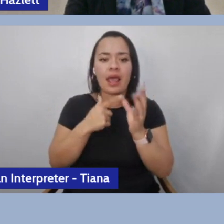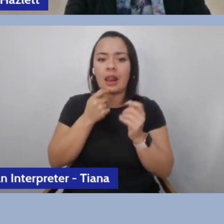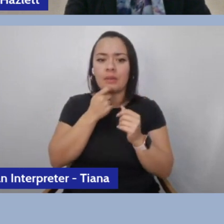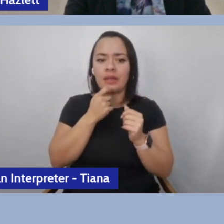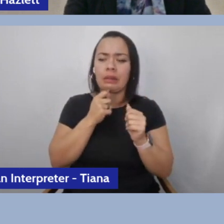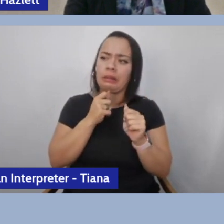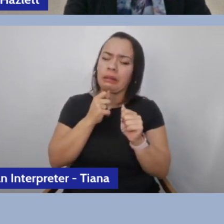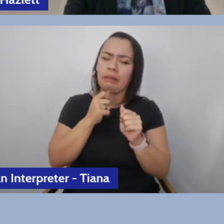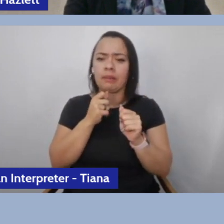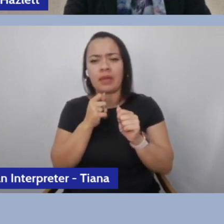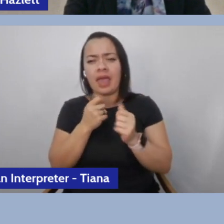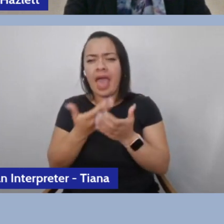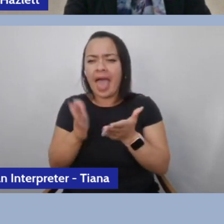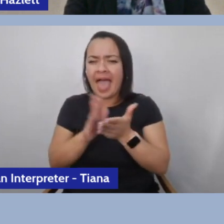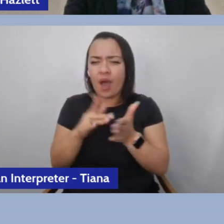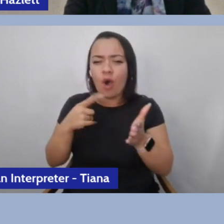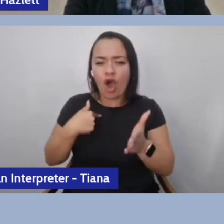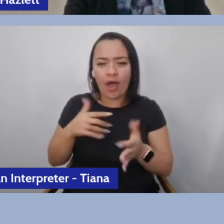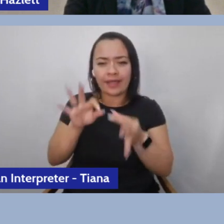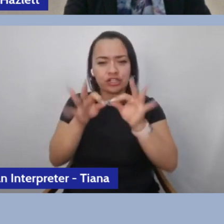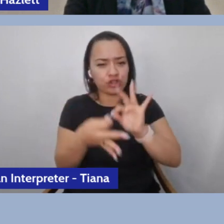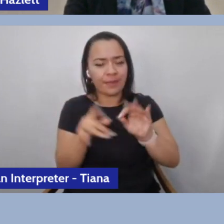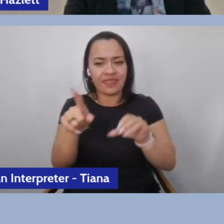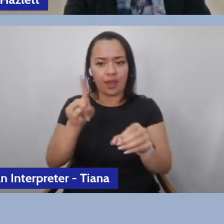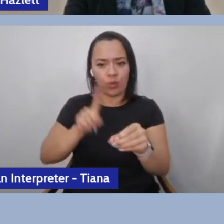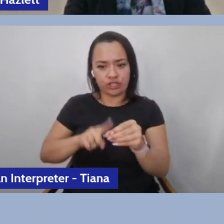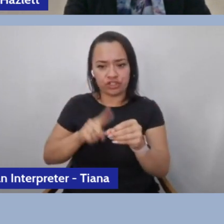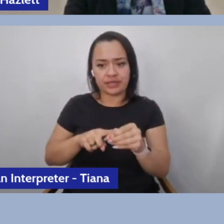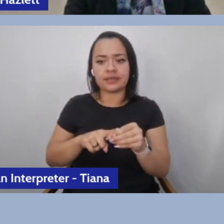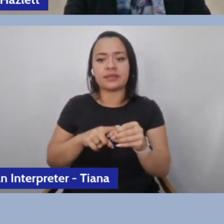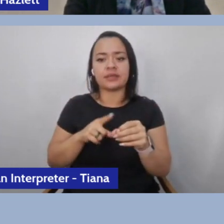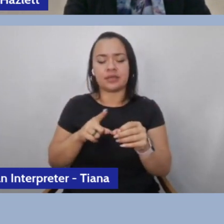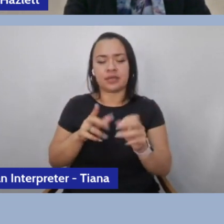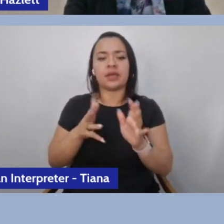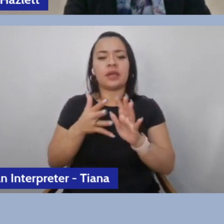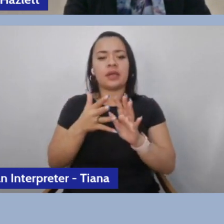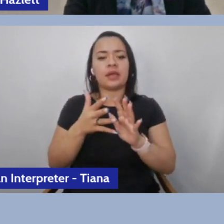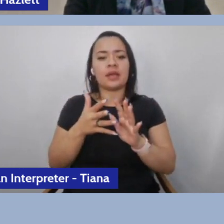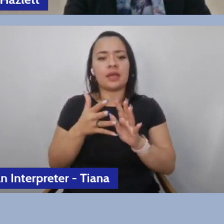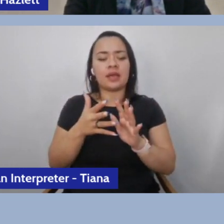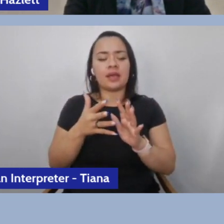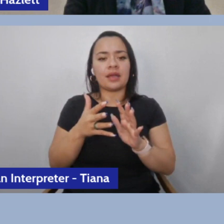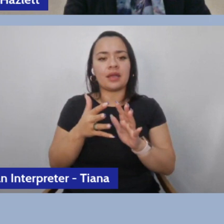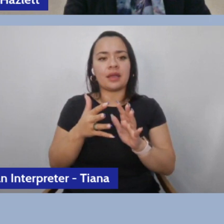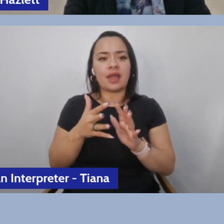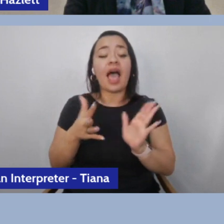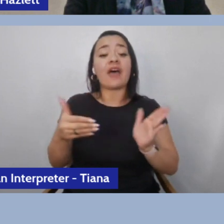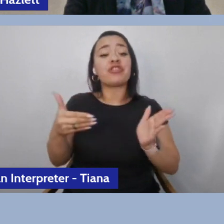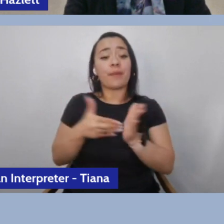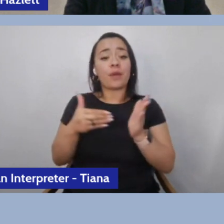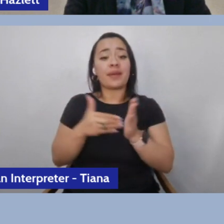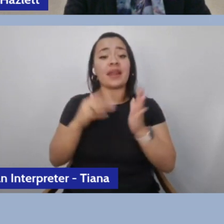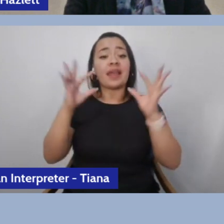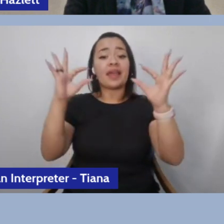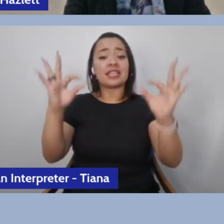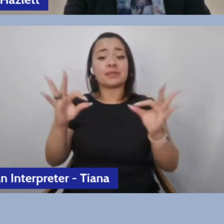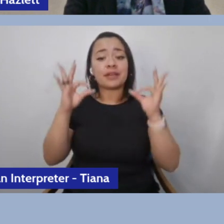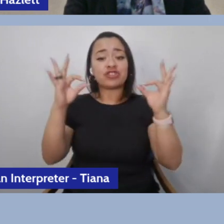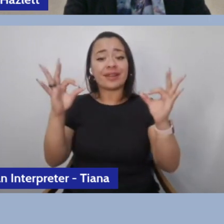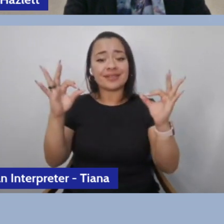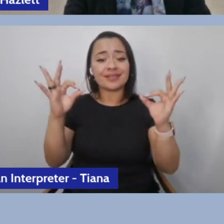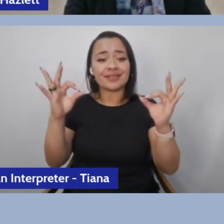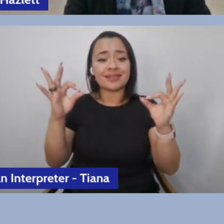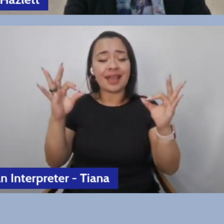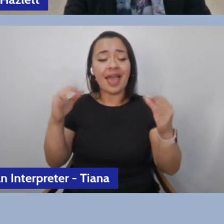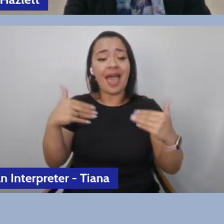I interpret the question is that because at the moment, as a specialist healthcare certification is only in some